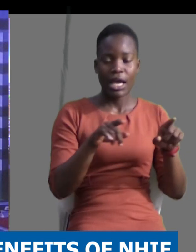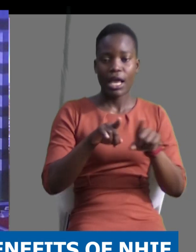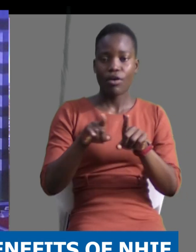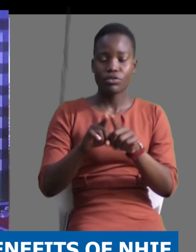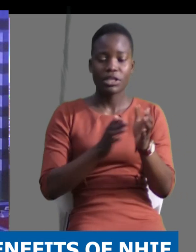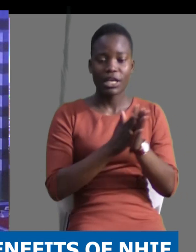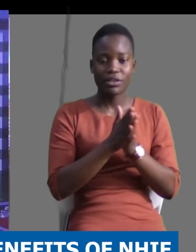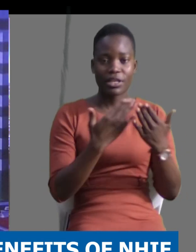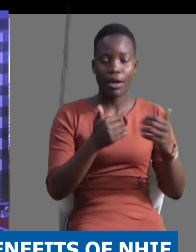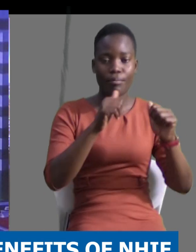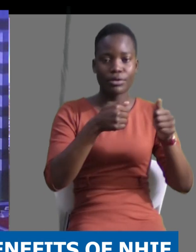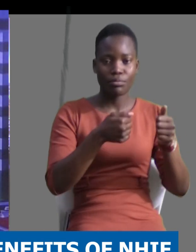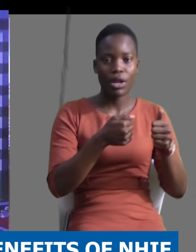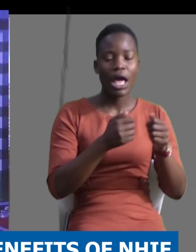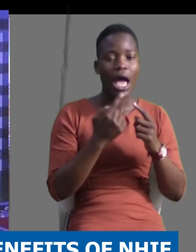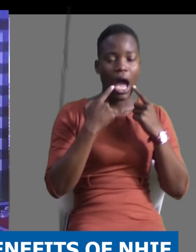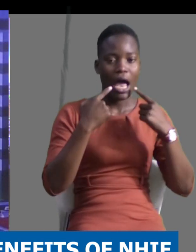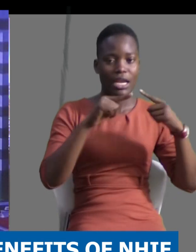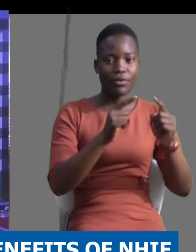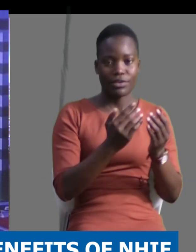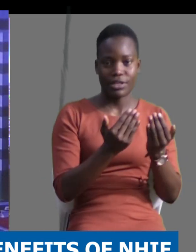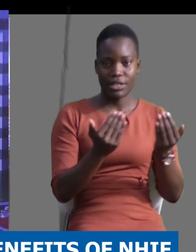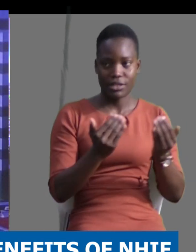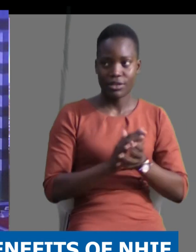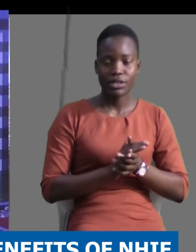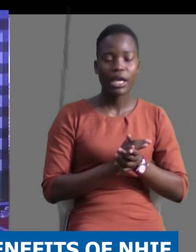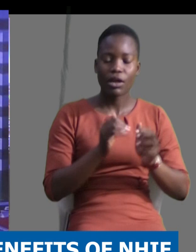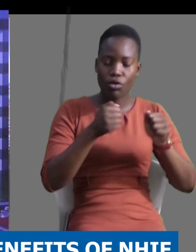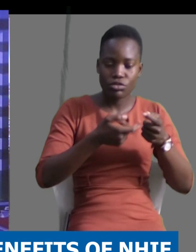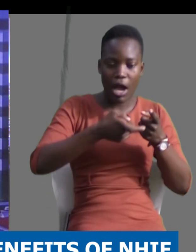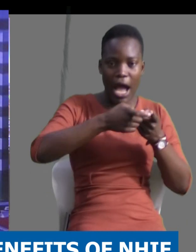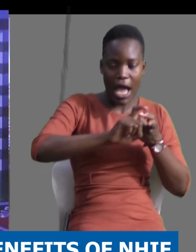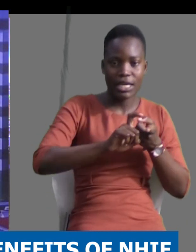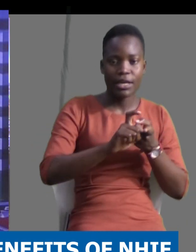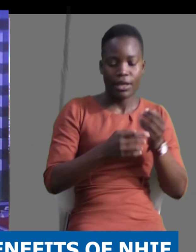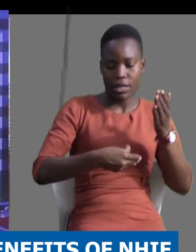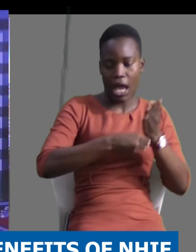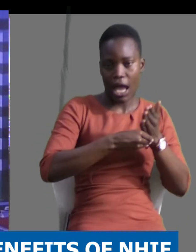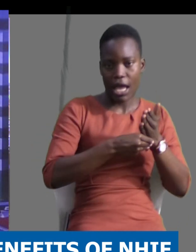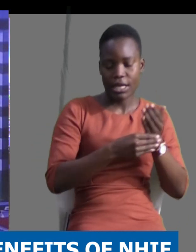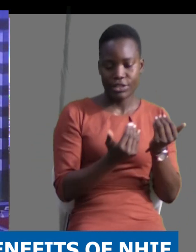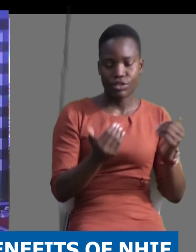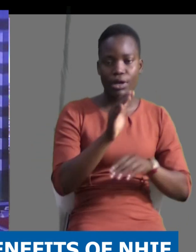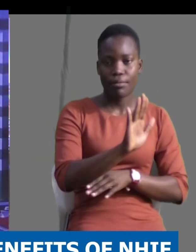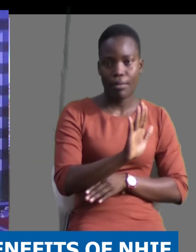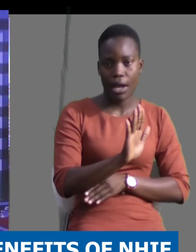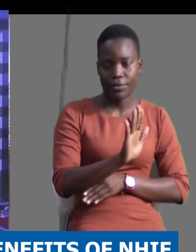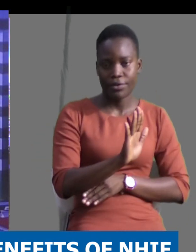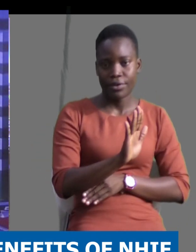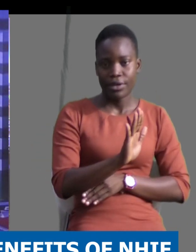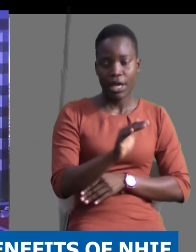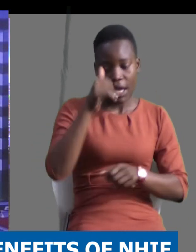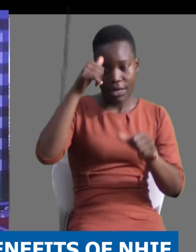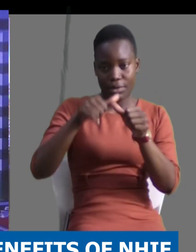another card. Yeah. And they would, now the interesting part is they can also declare all the children that you've declared. Ah. Yes, and that's an interesting part